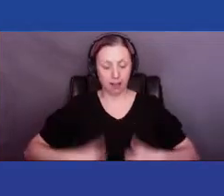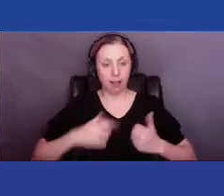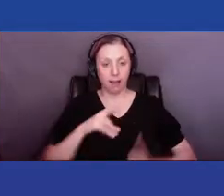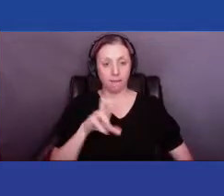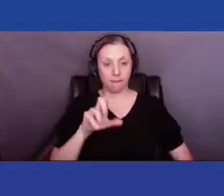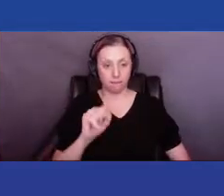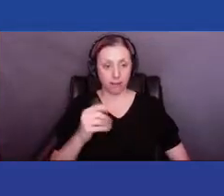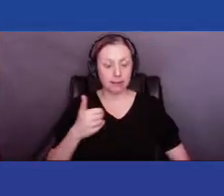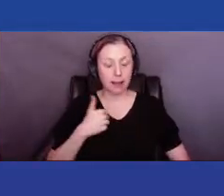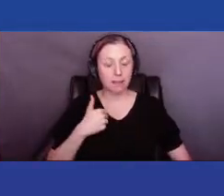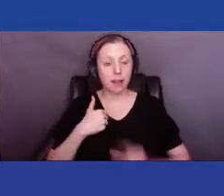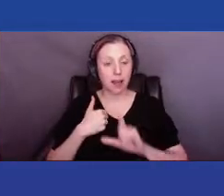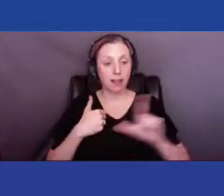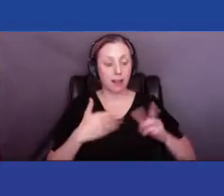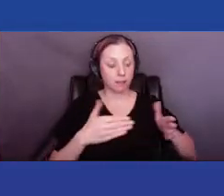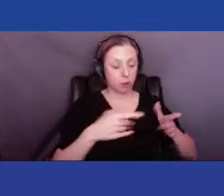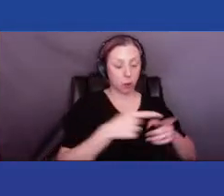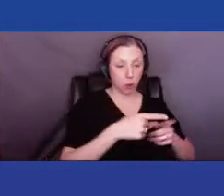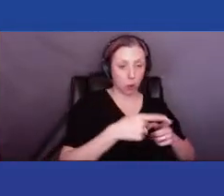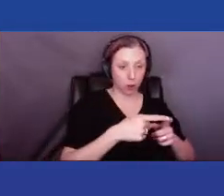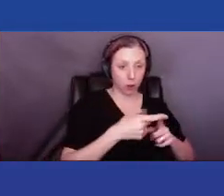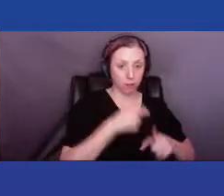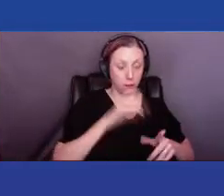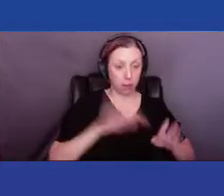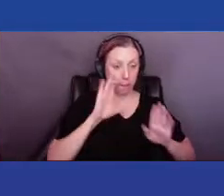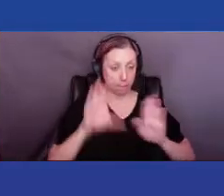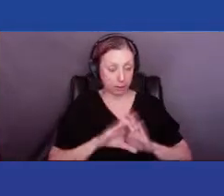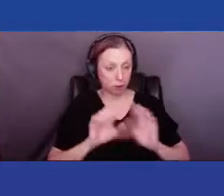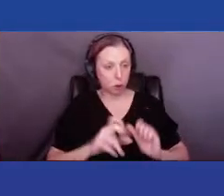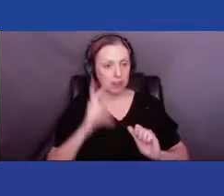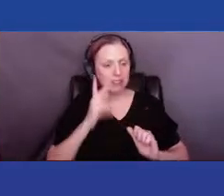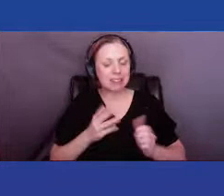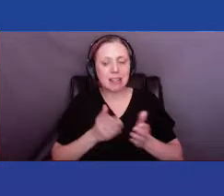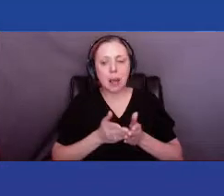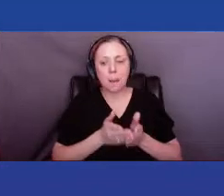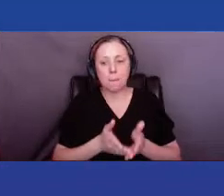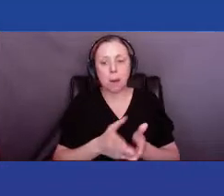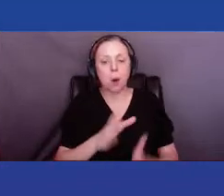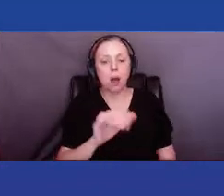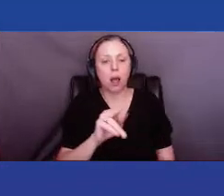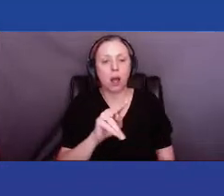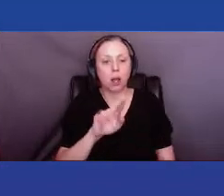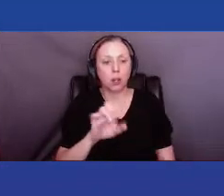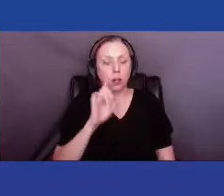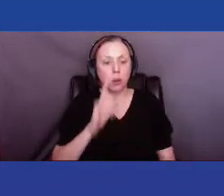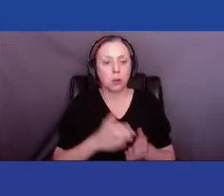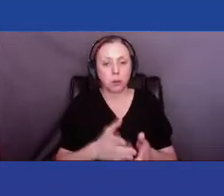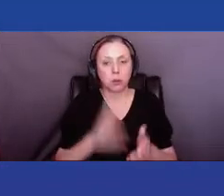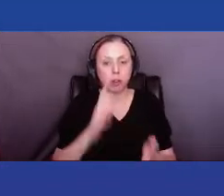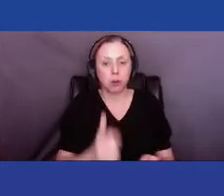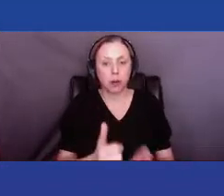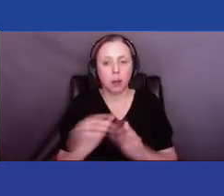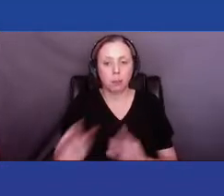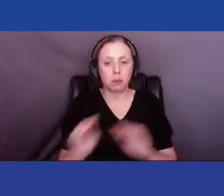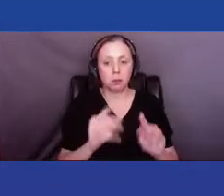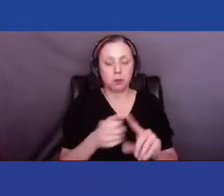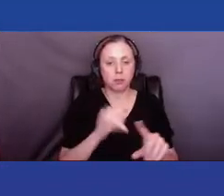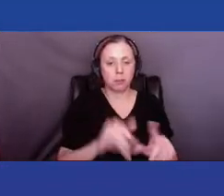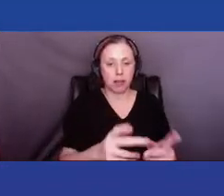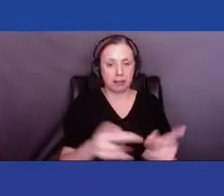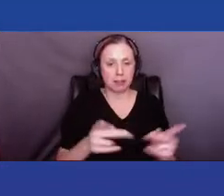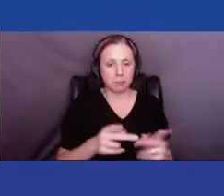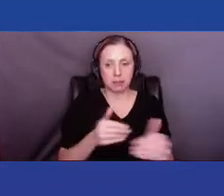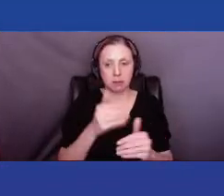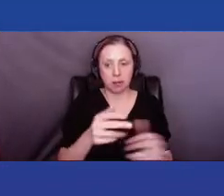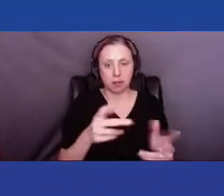In the left corner of the photo, you can see a canoe is approaching to help me migrate from that space to the next place.